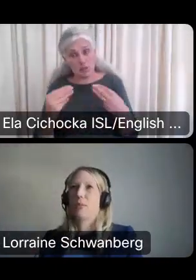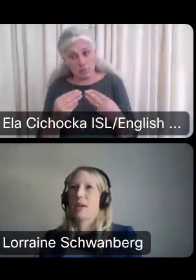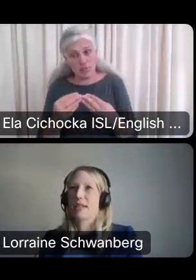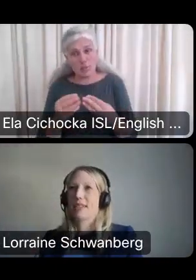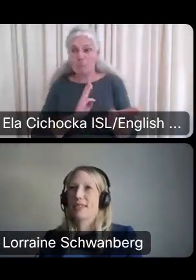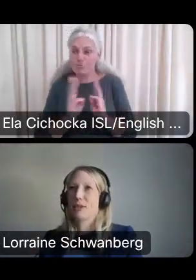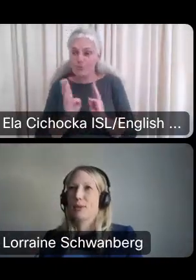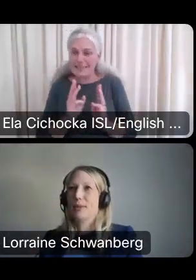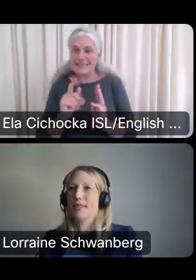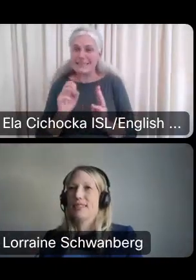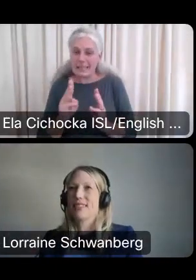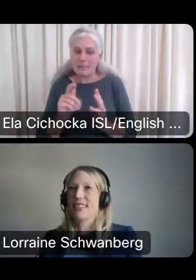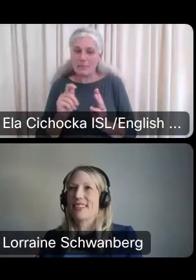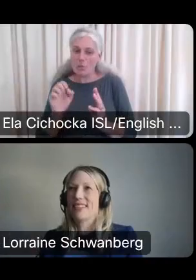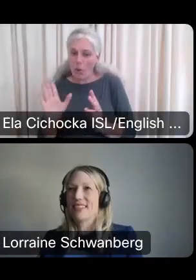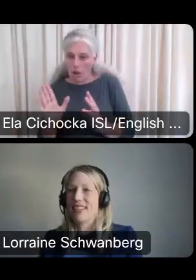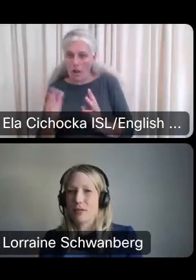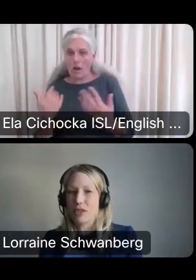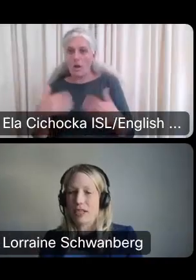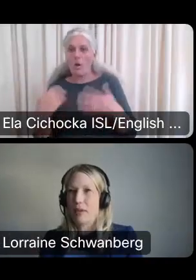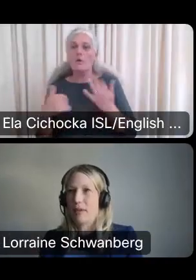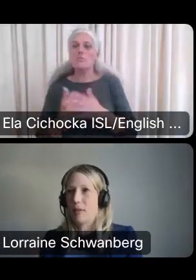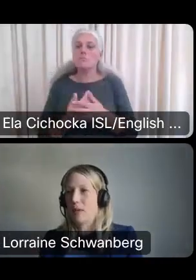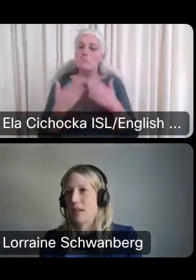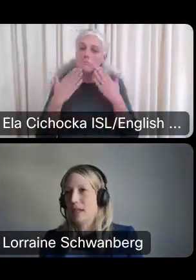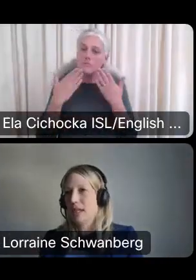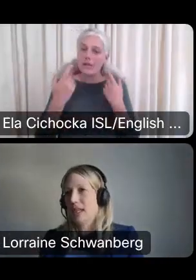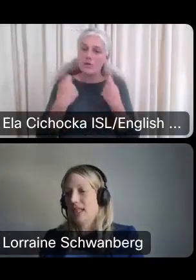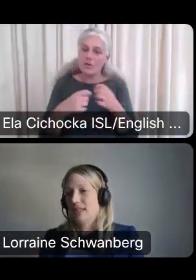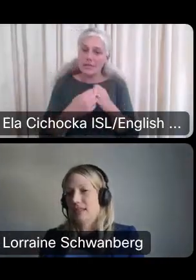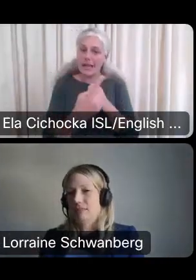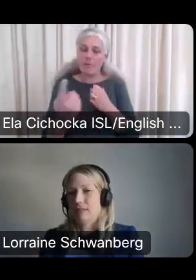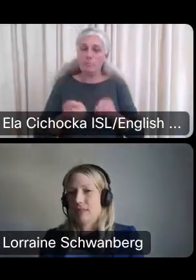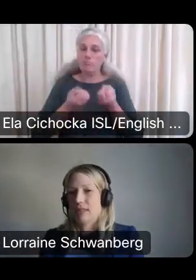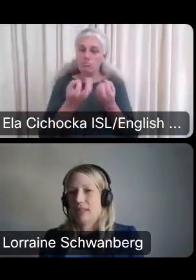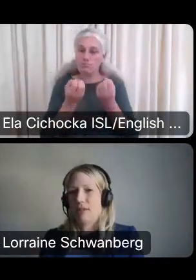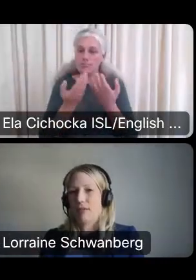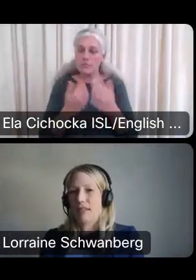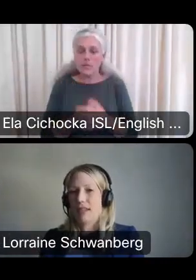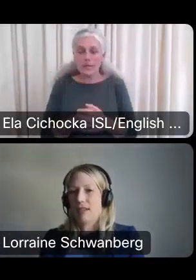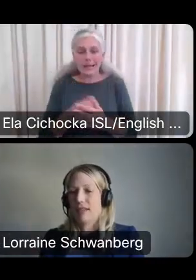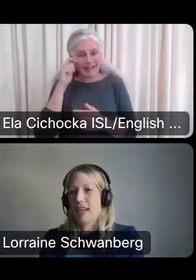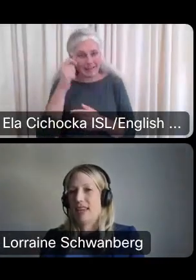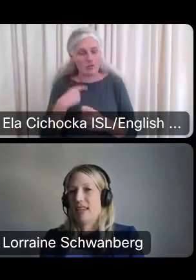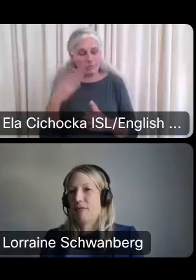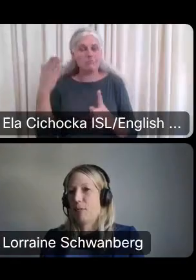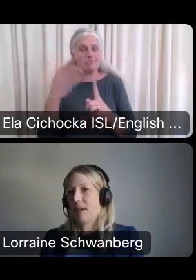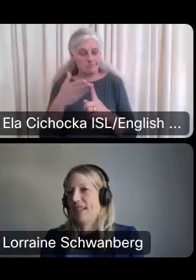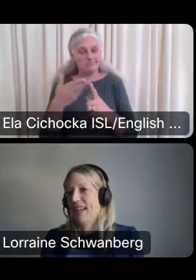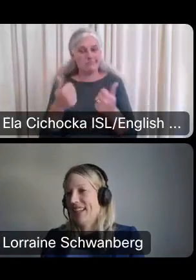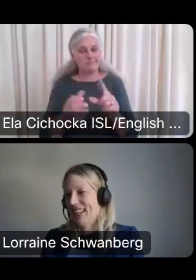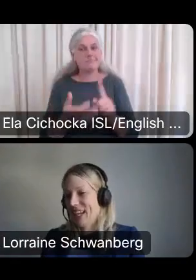really practical tools and just insights that you've shared with everyone. And I think you've hit the nail on the head that everybody